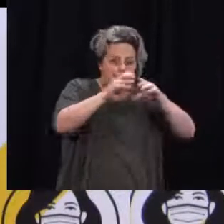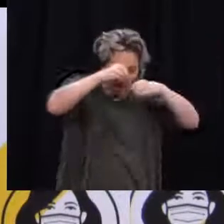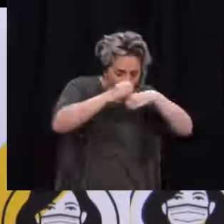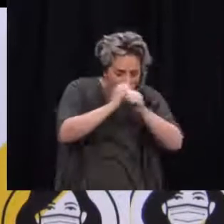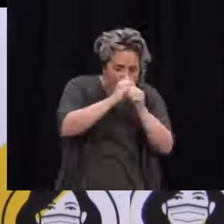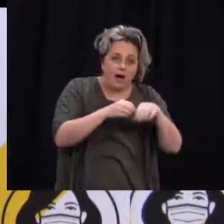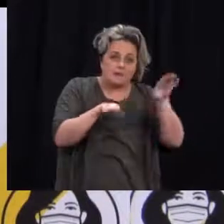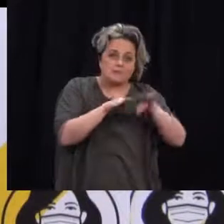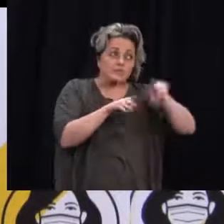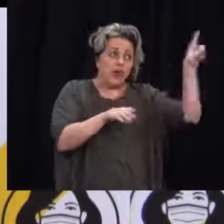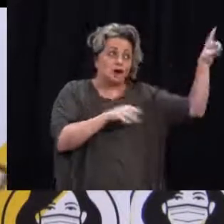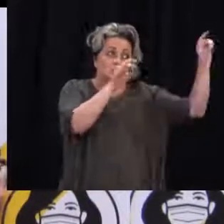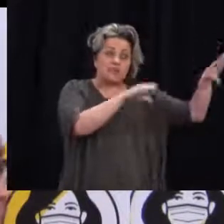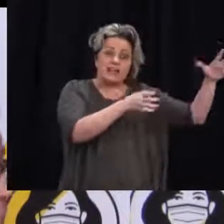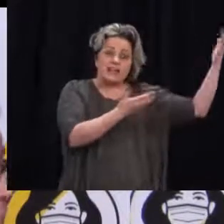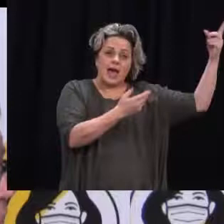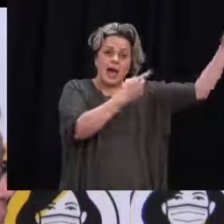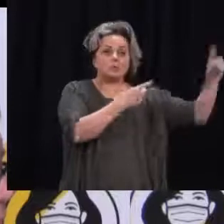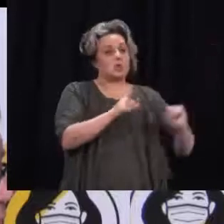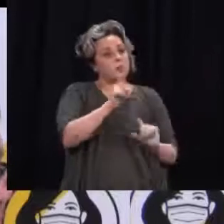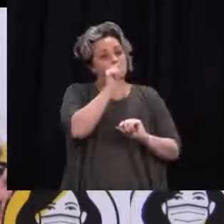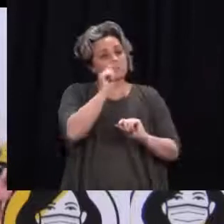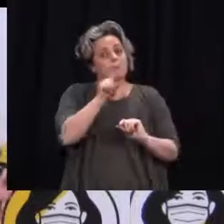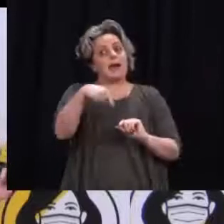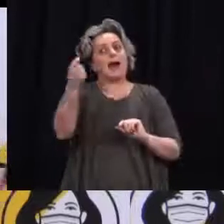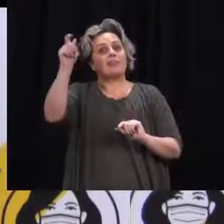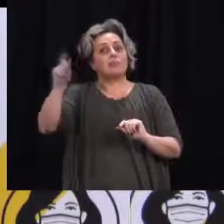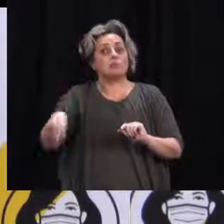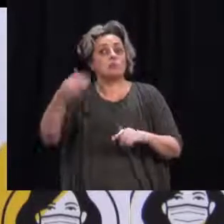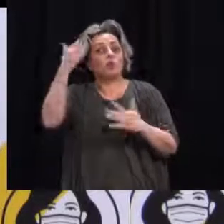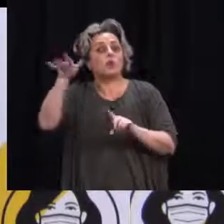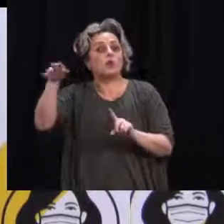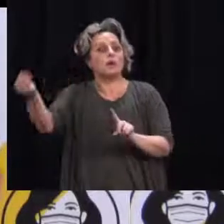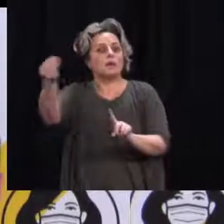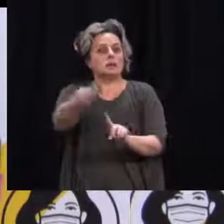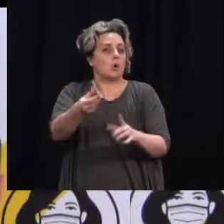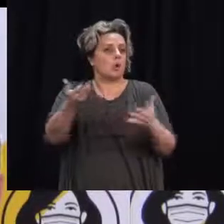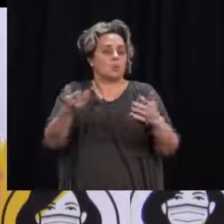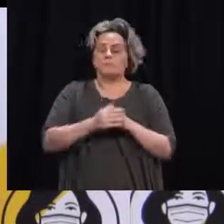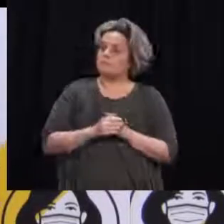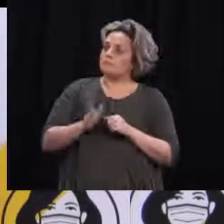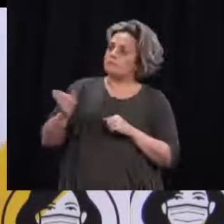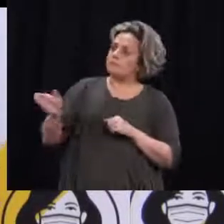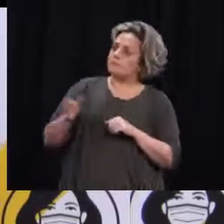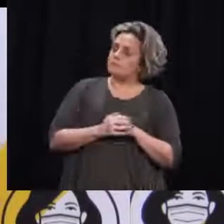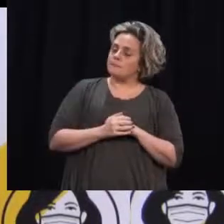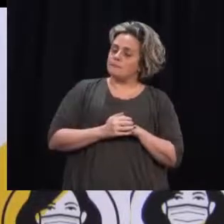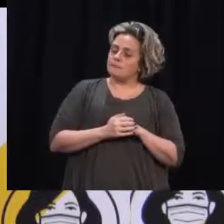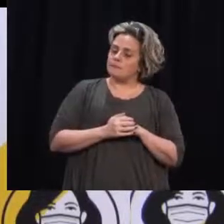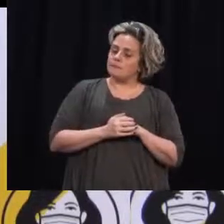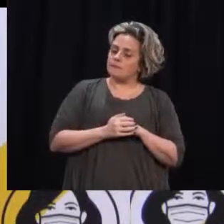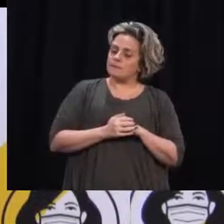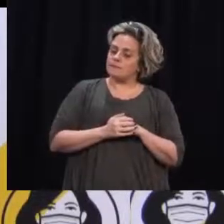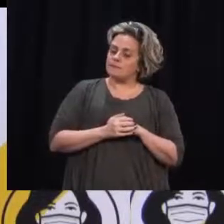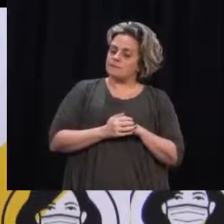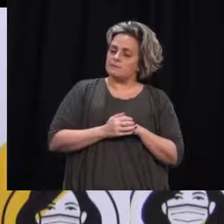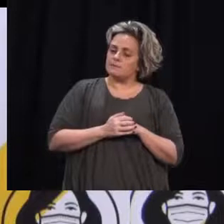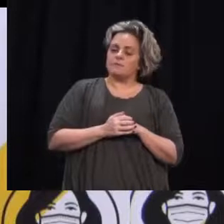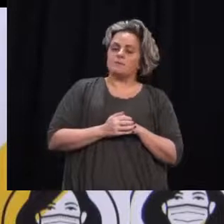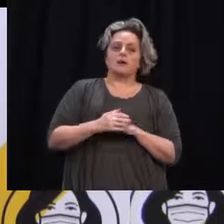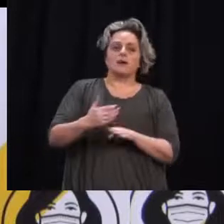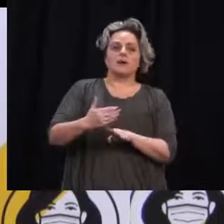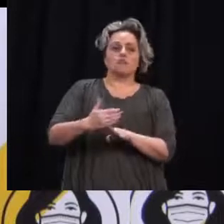there. So that's not been ruled out completely, but highly unlikely. And just to reinforce what Dr. Bloomfield said earlier, in